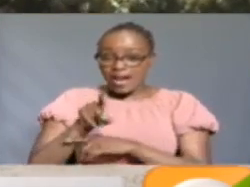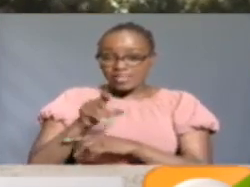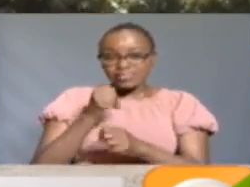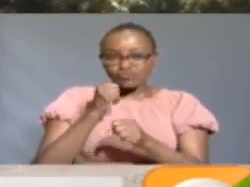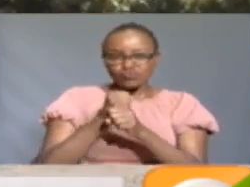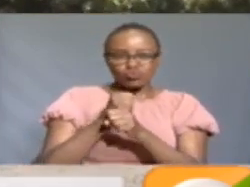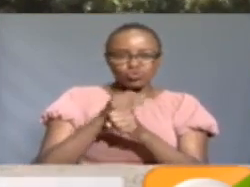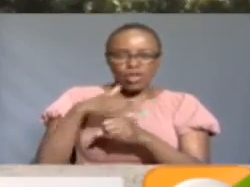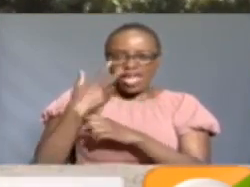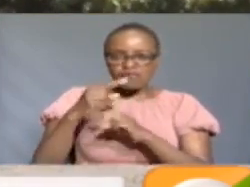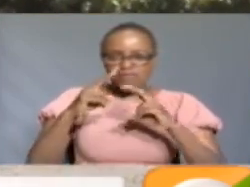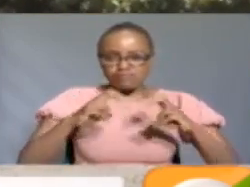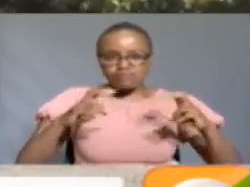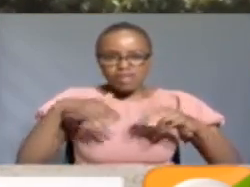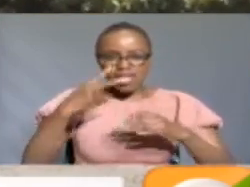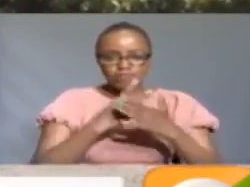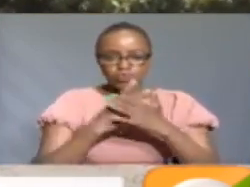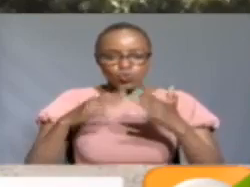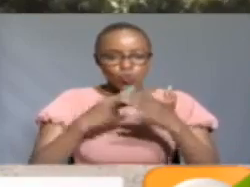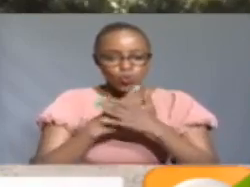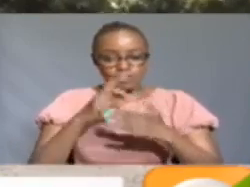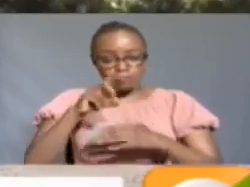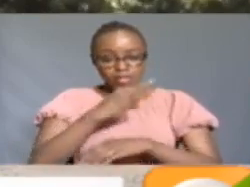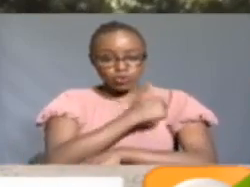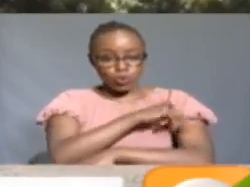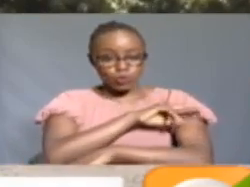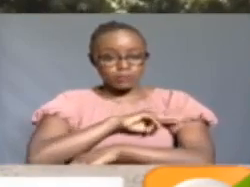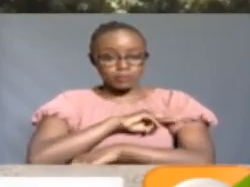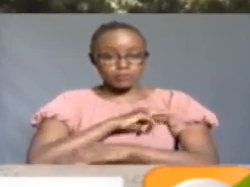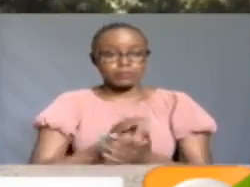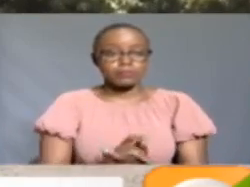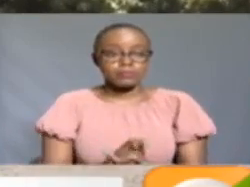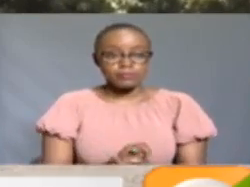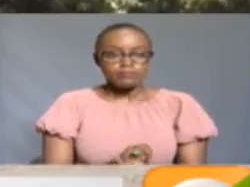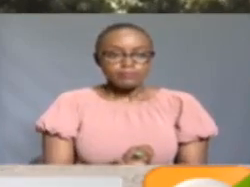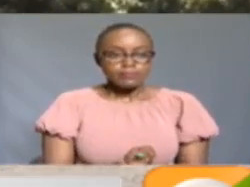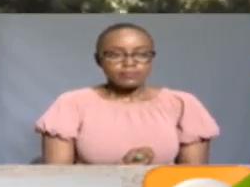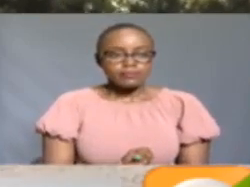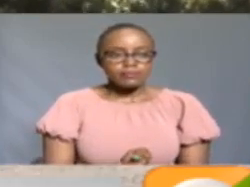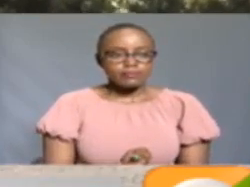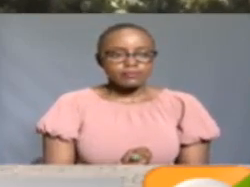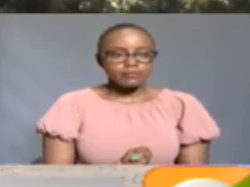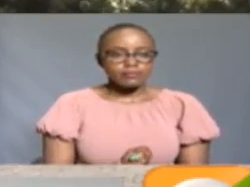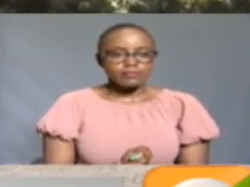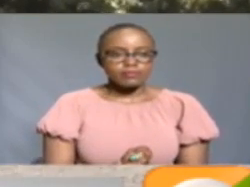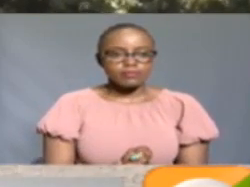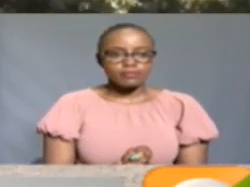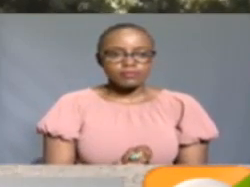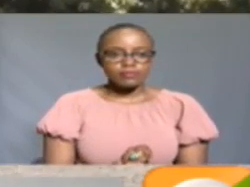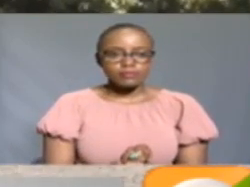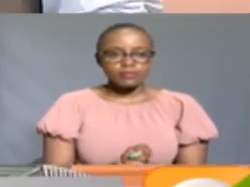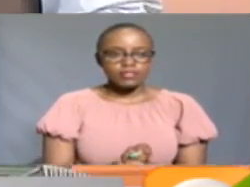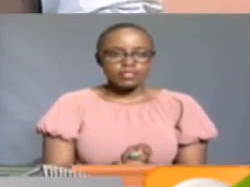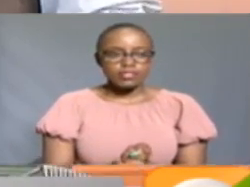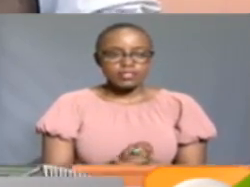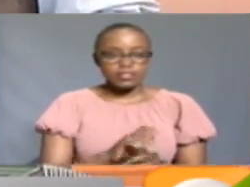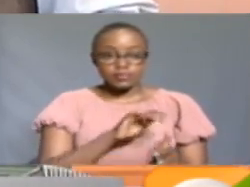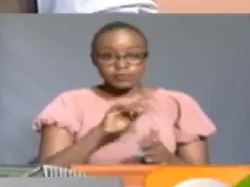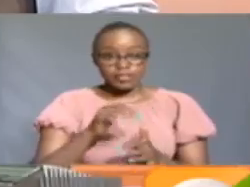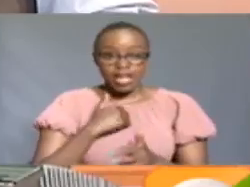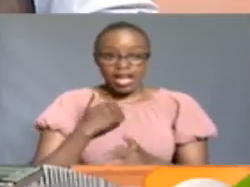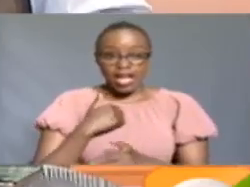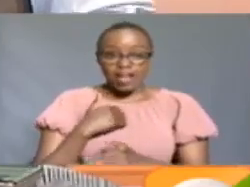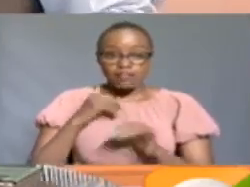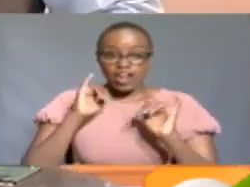medical checkups every 2 weeks. Enoch Sikolia, Citizen TV, Nairobi. And we have